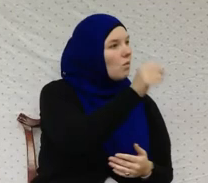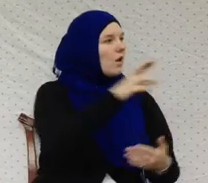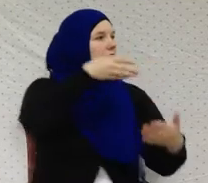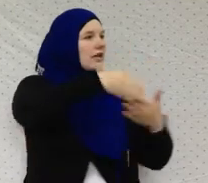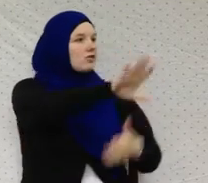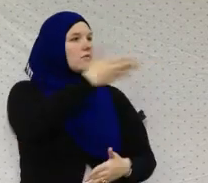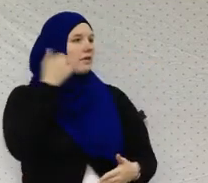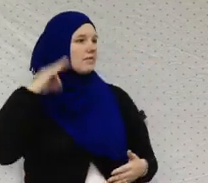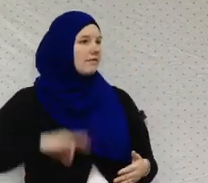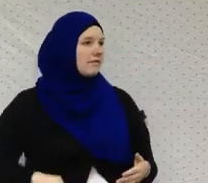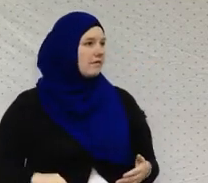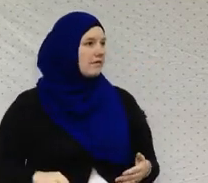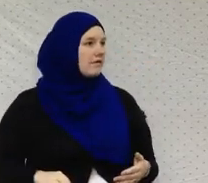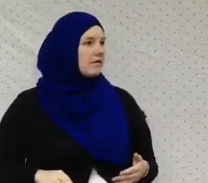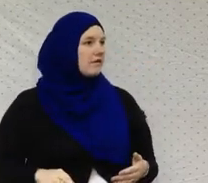Again,